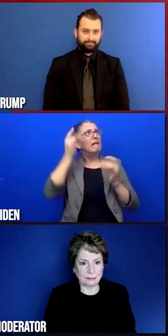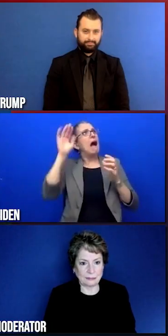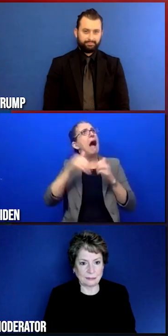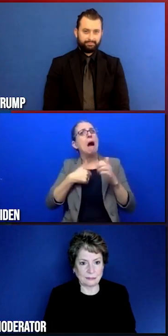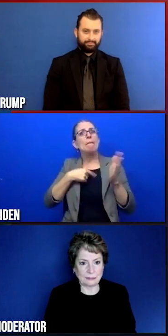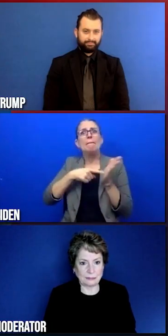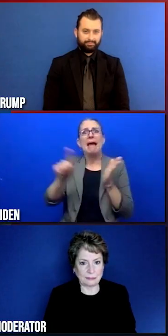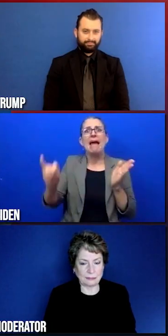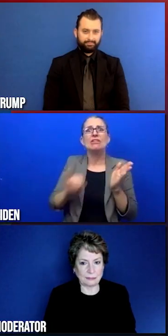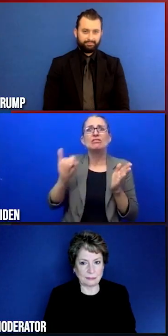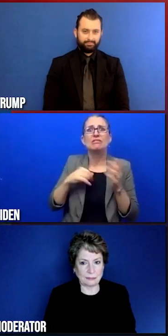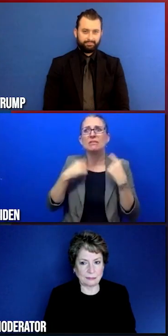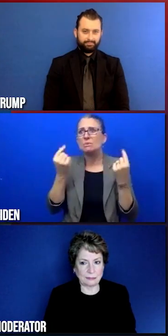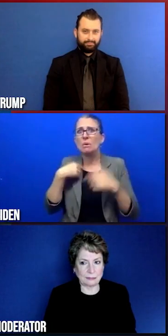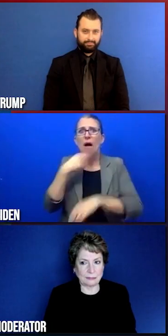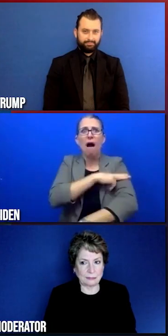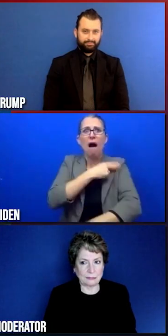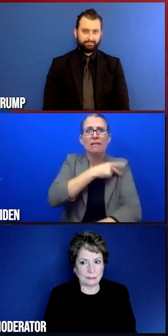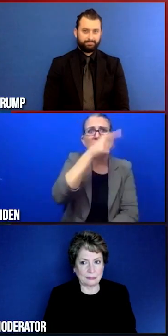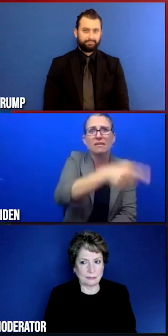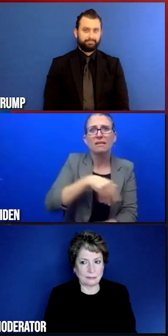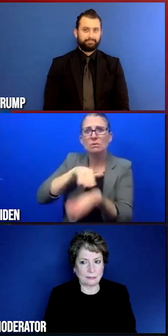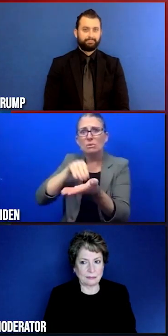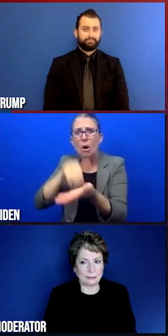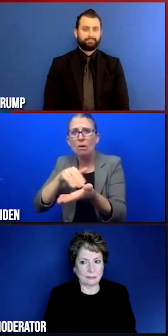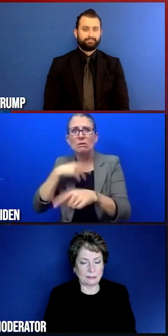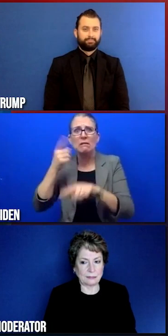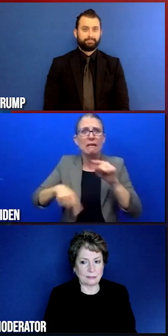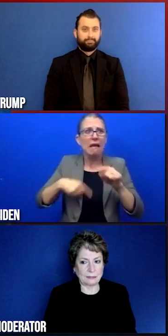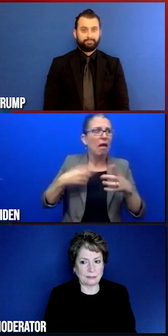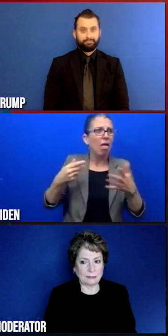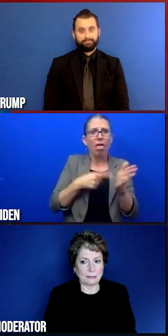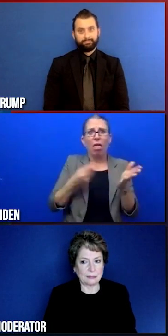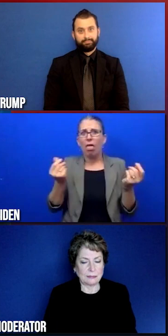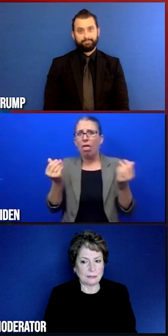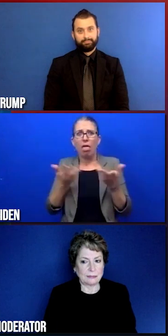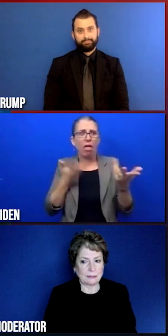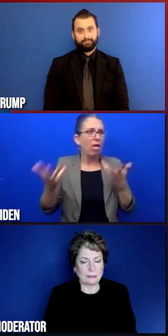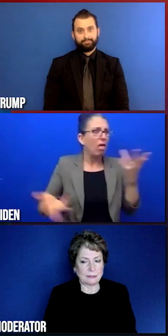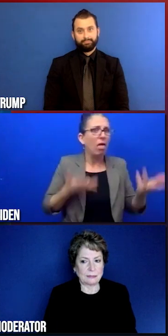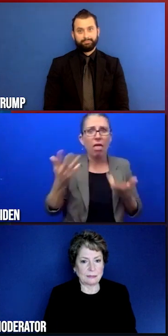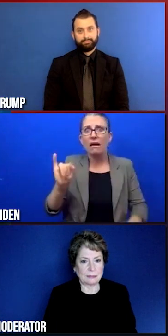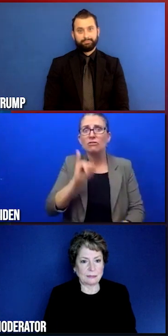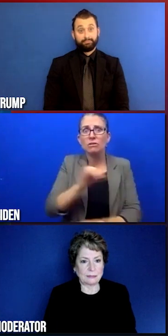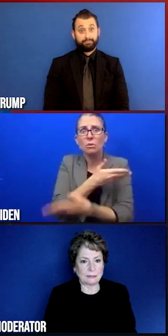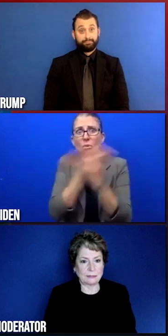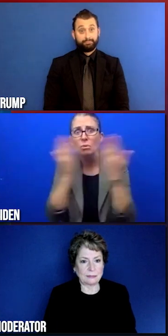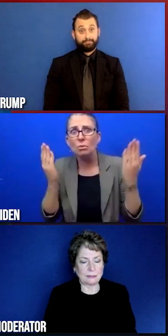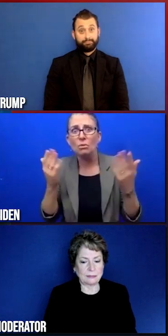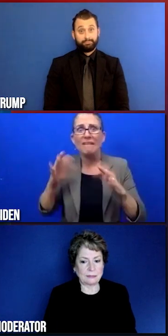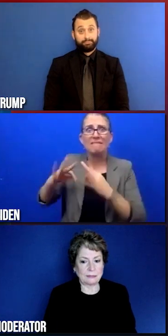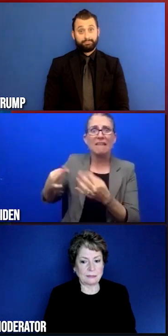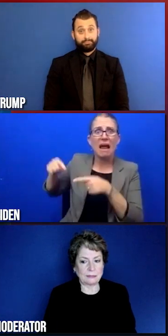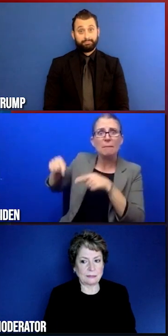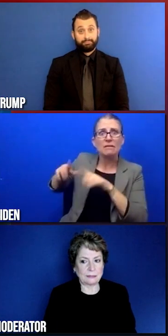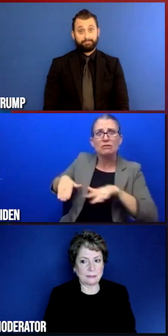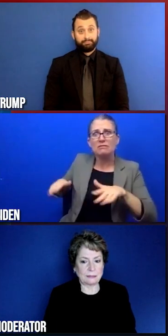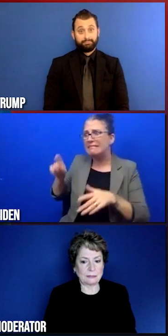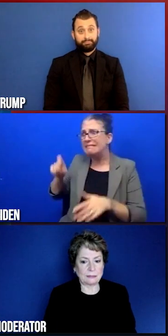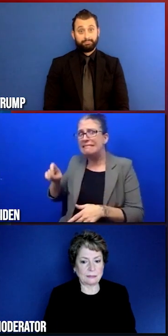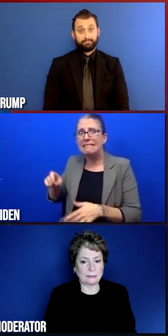insurance, your health insurance your company's gone under? We have to provide health insurance for people at an affordable rate, and that's what I